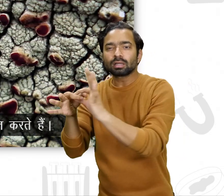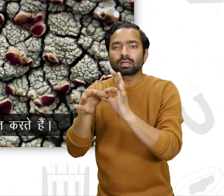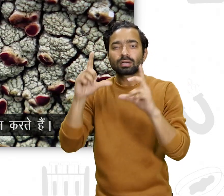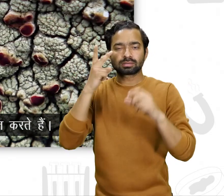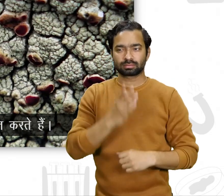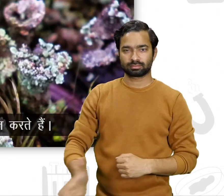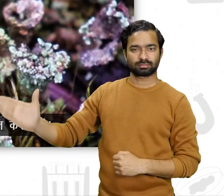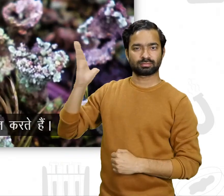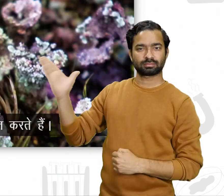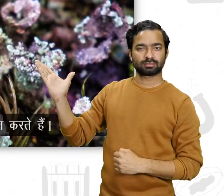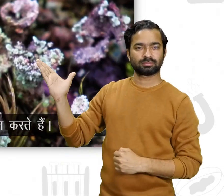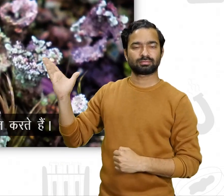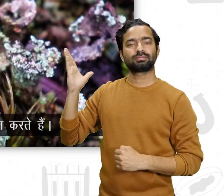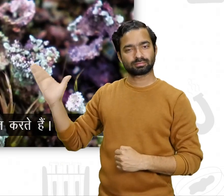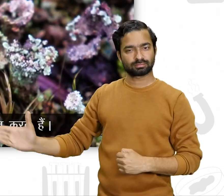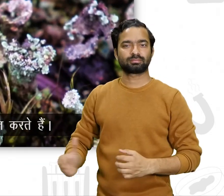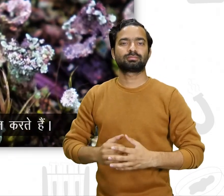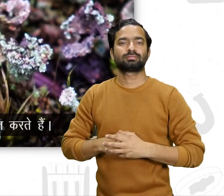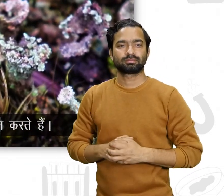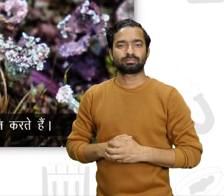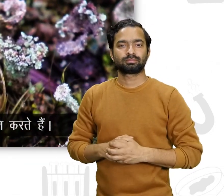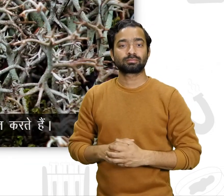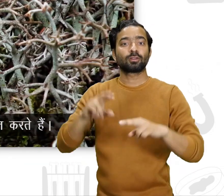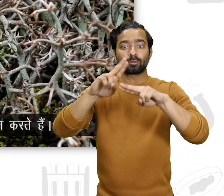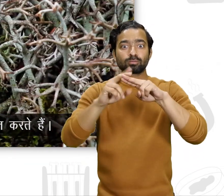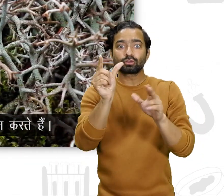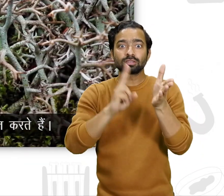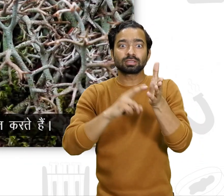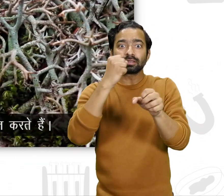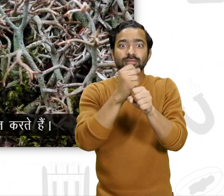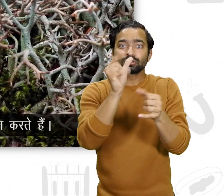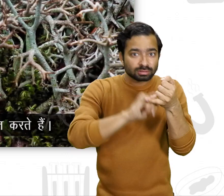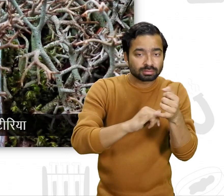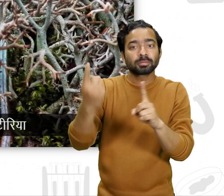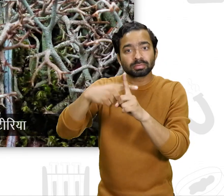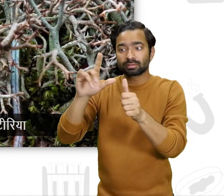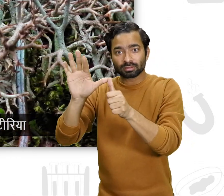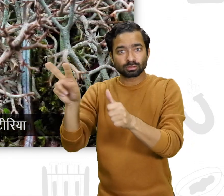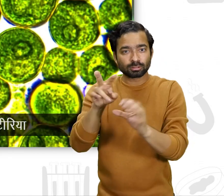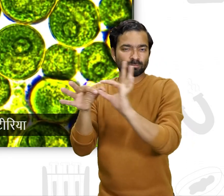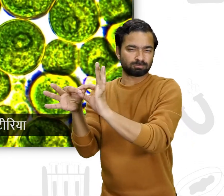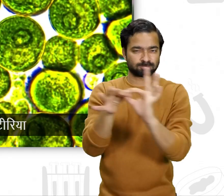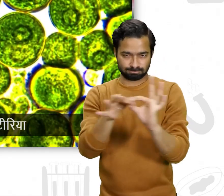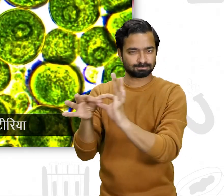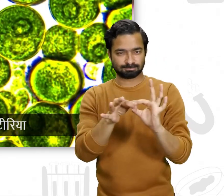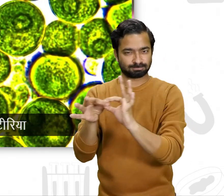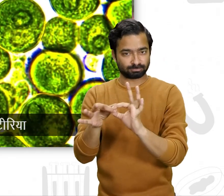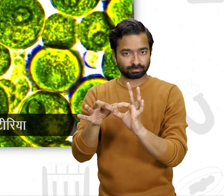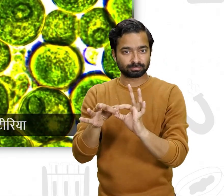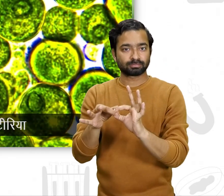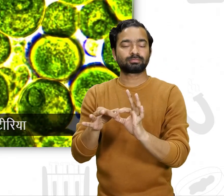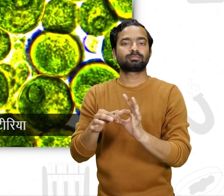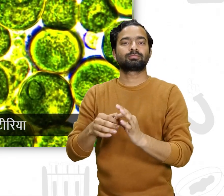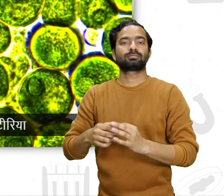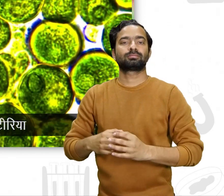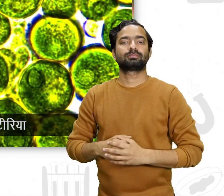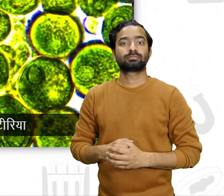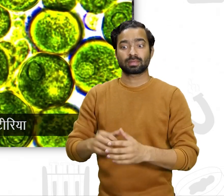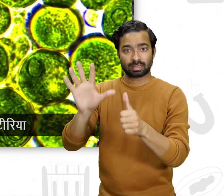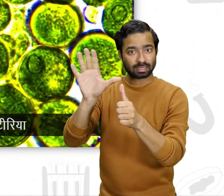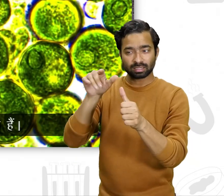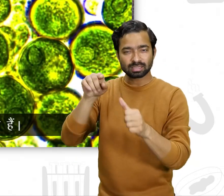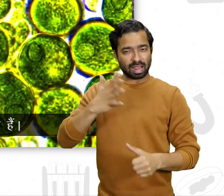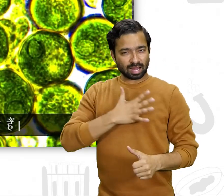stable symbiotic association between a fungus and alga. The alga may be green alga